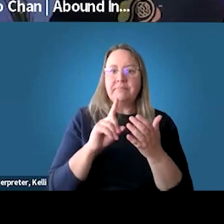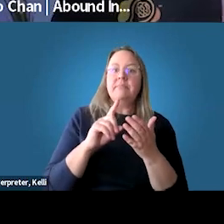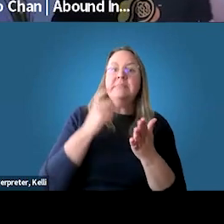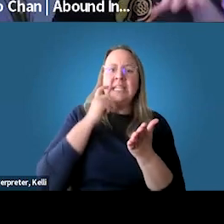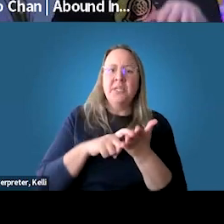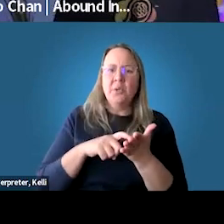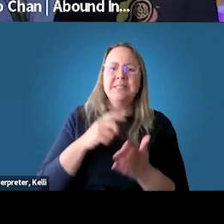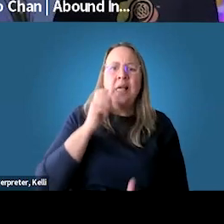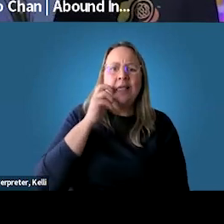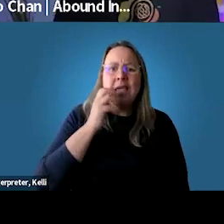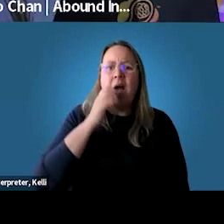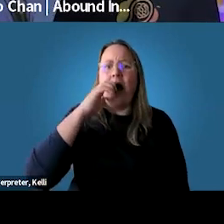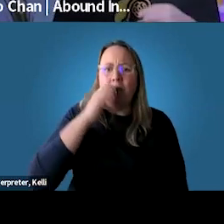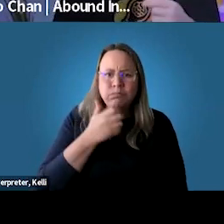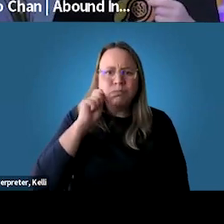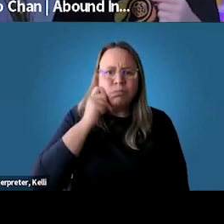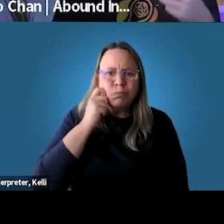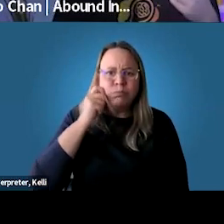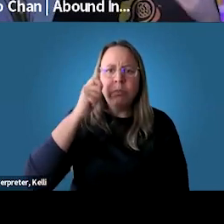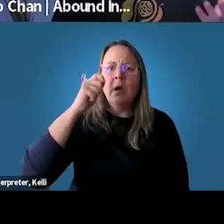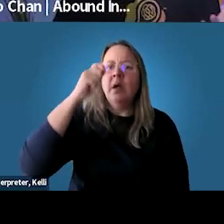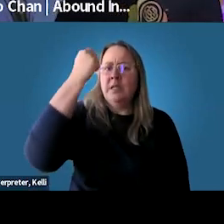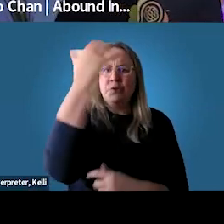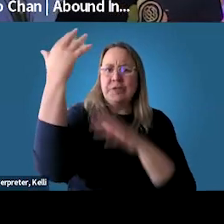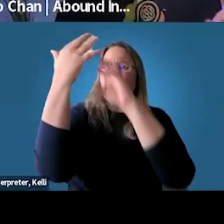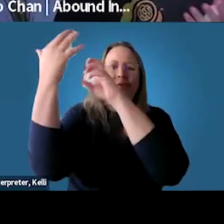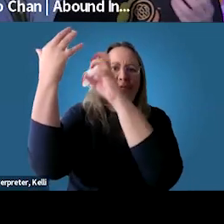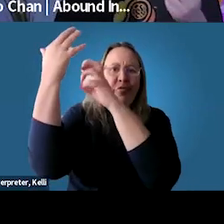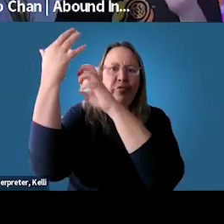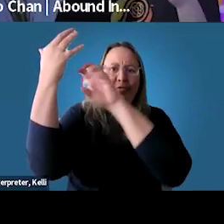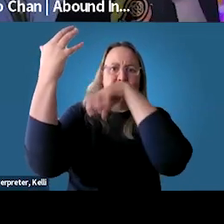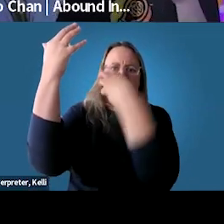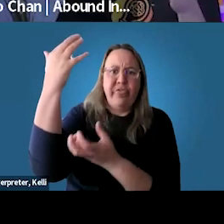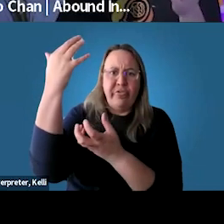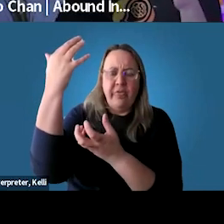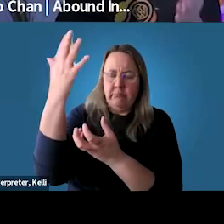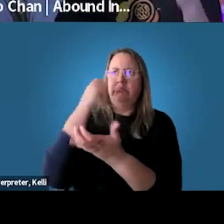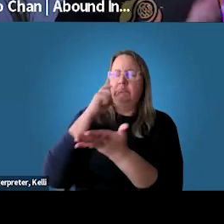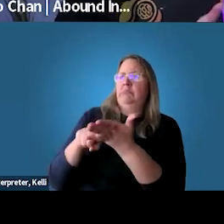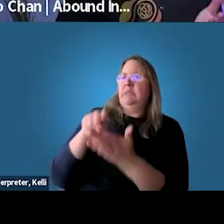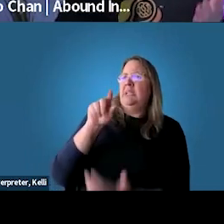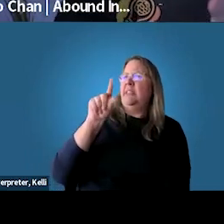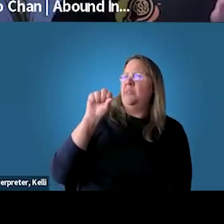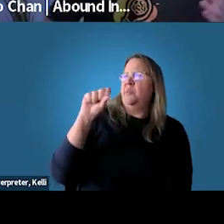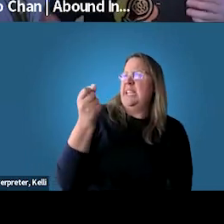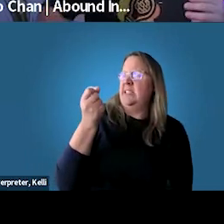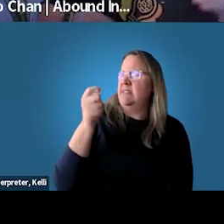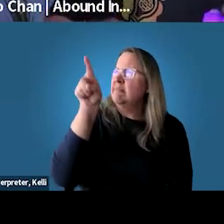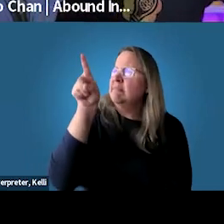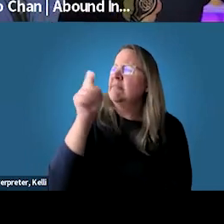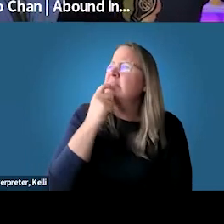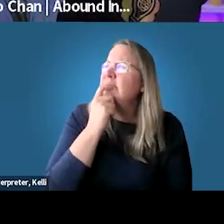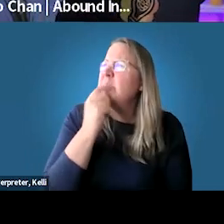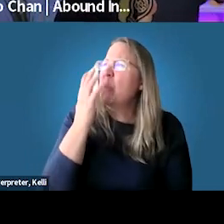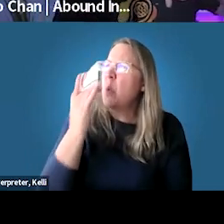from the tree in his early 20s. And what was interesting about him was that he actually asked the question why? Like, why did the